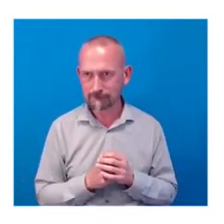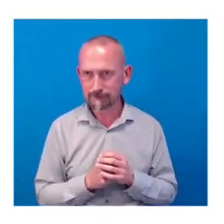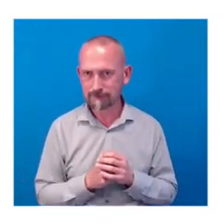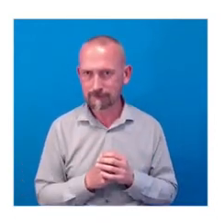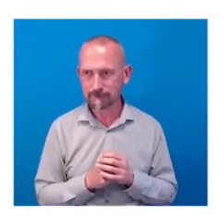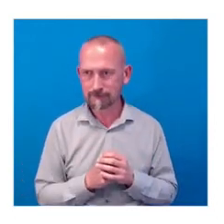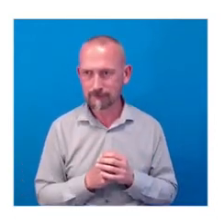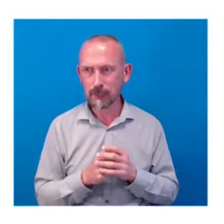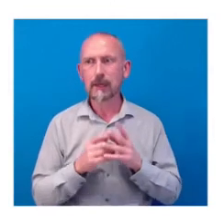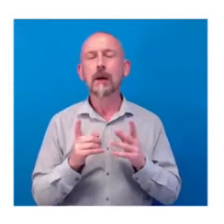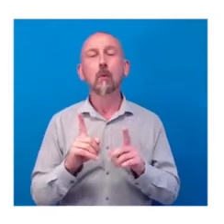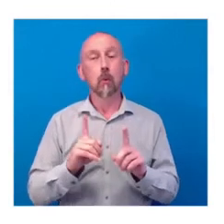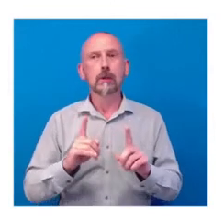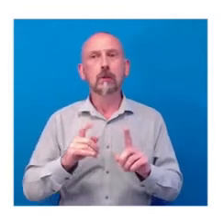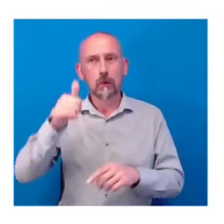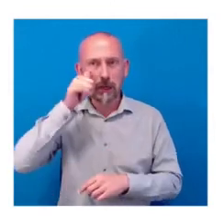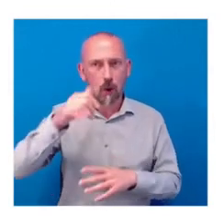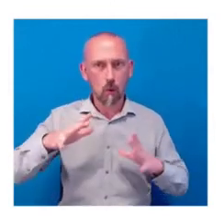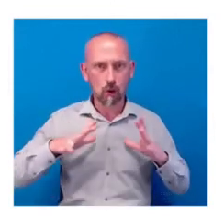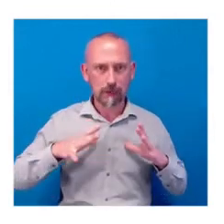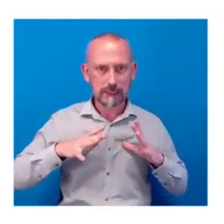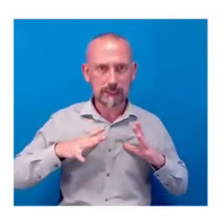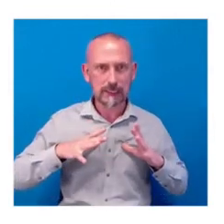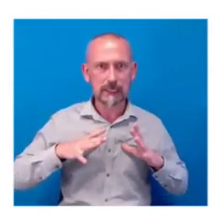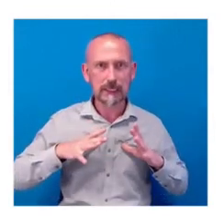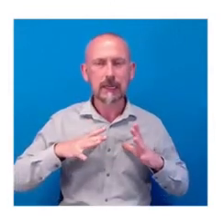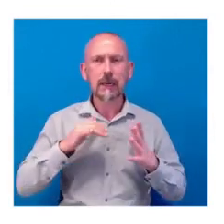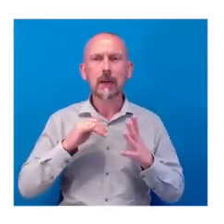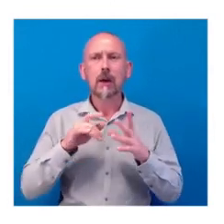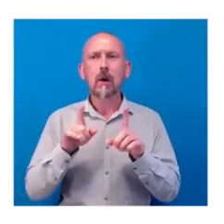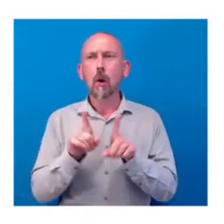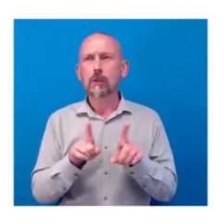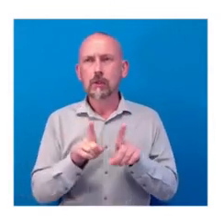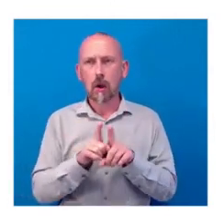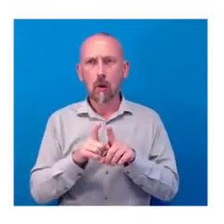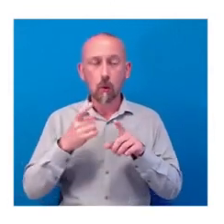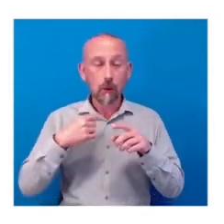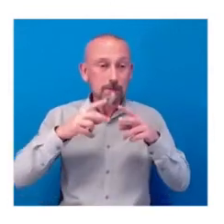there, what's already known, and bring that all. We're also doing a survey of BSL